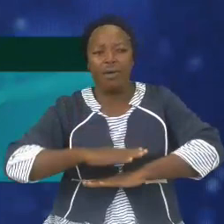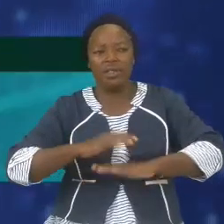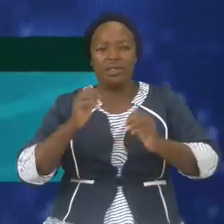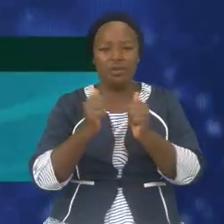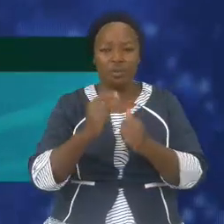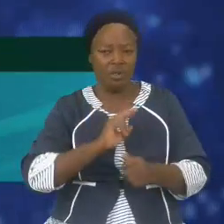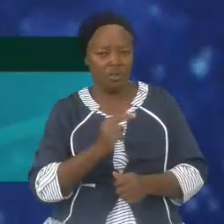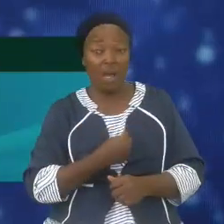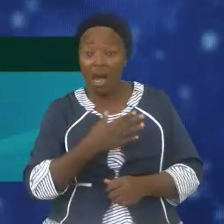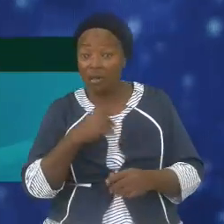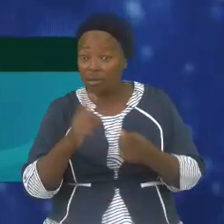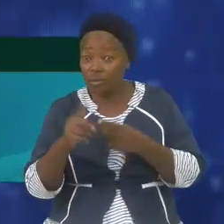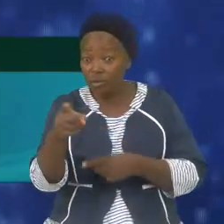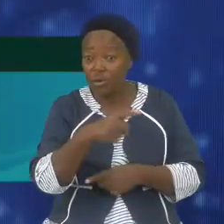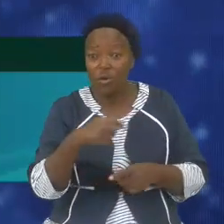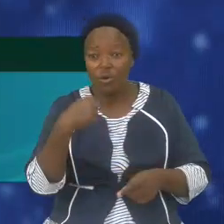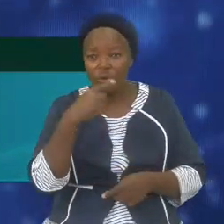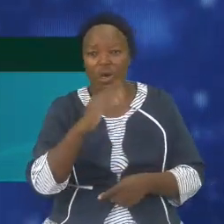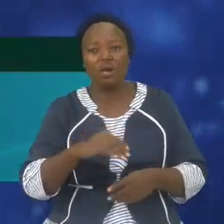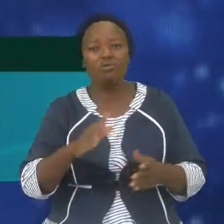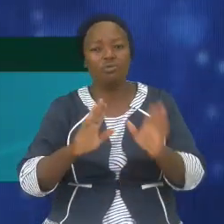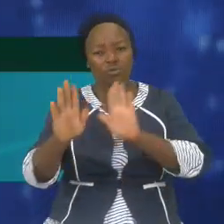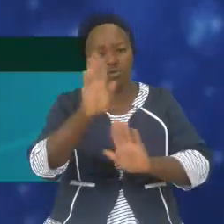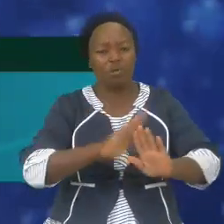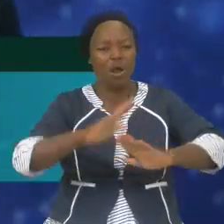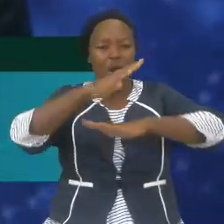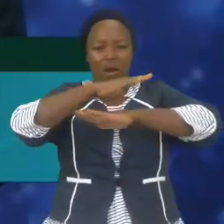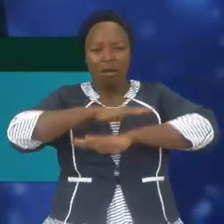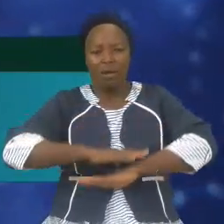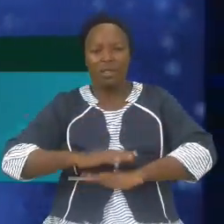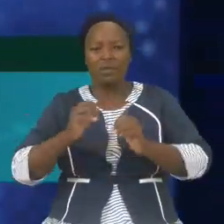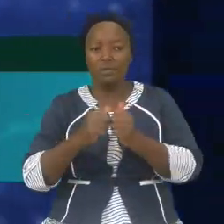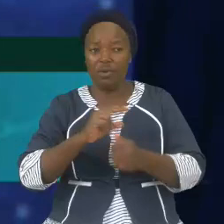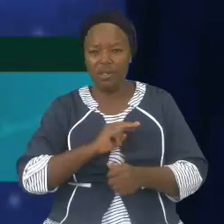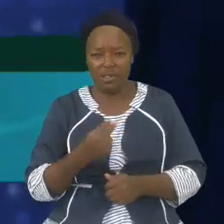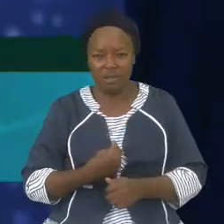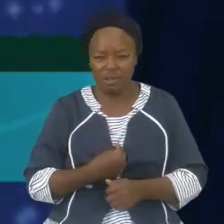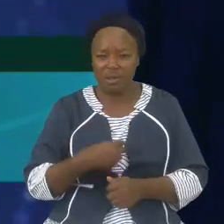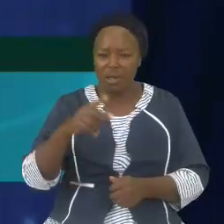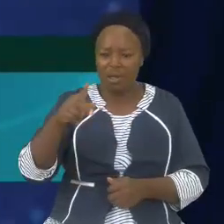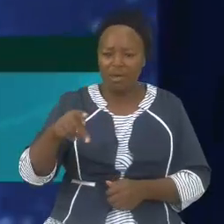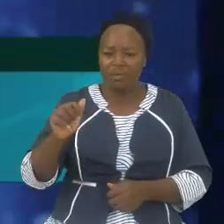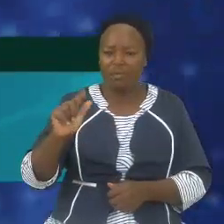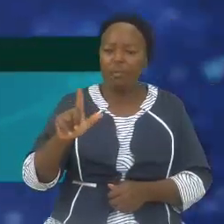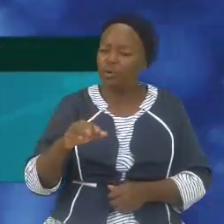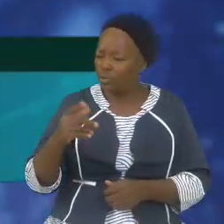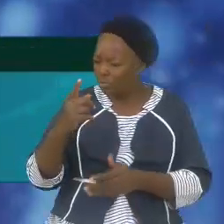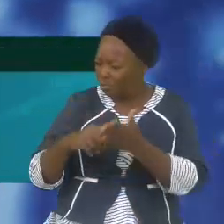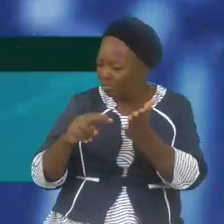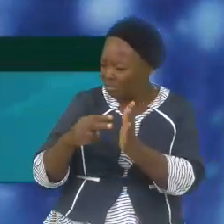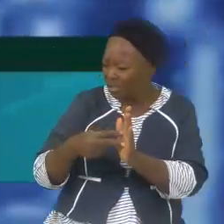you who are troubled, rest with us. Paul, tell me, what do you mean? Jesus